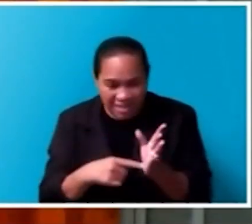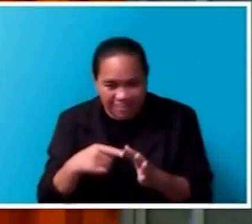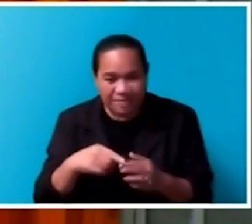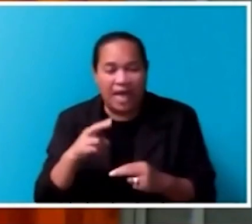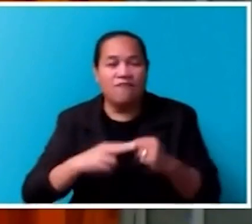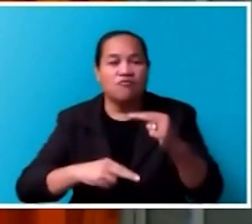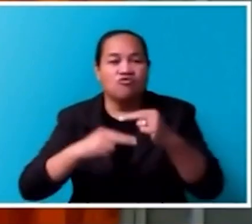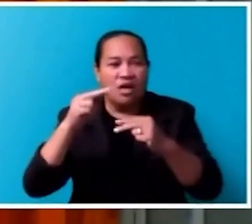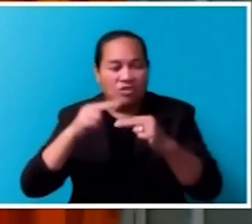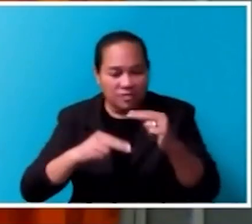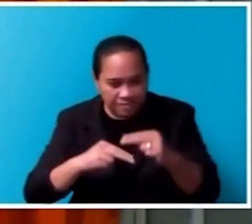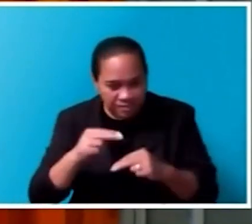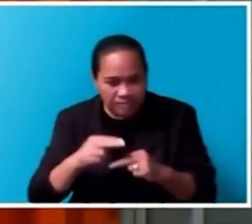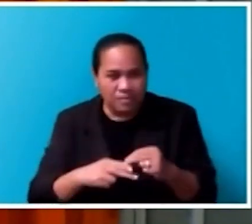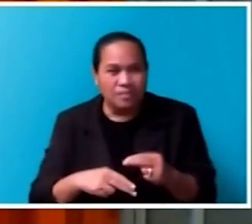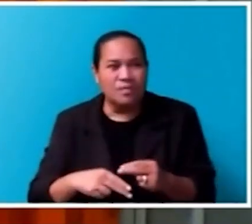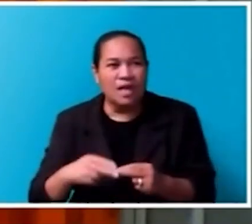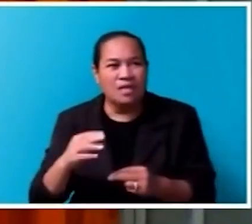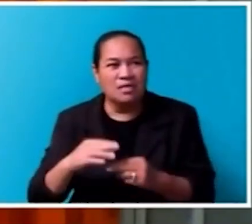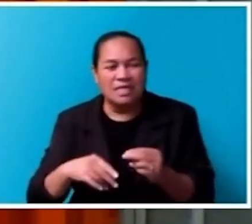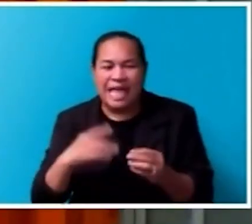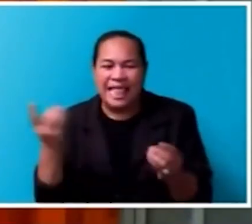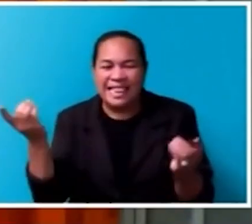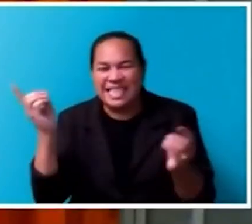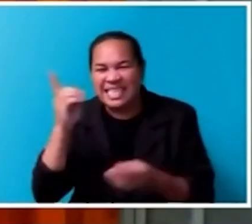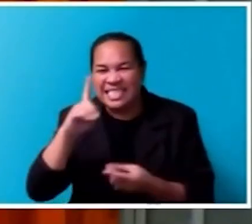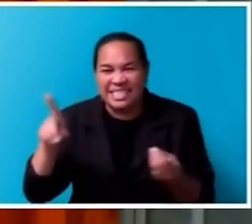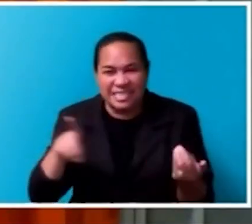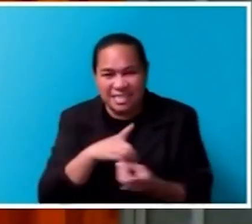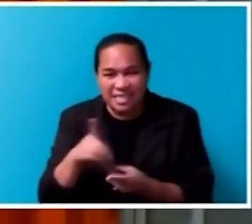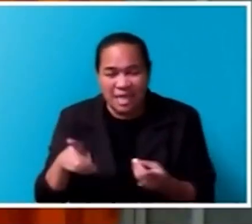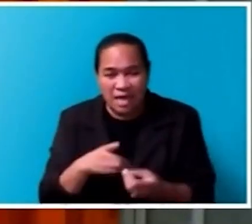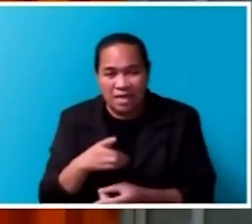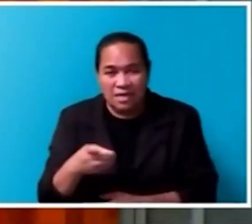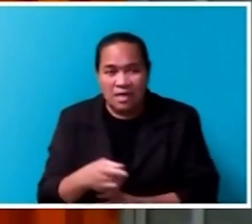infrastructure, service delivery, and disaster recovery.